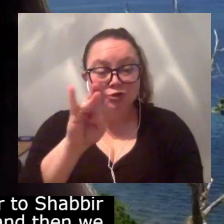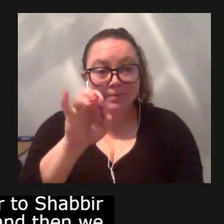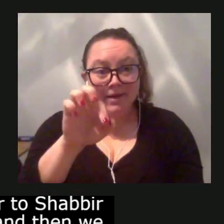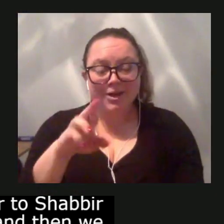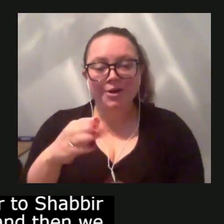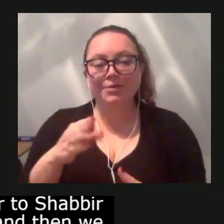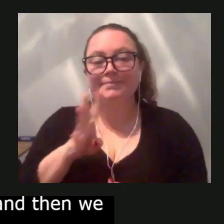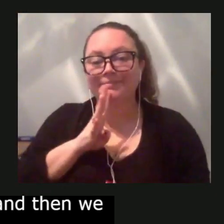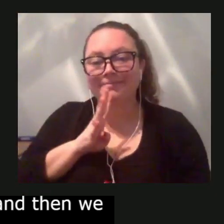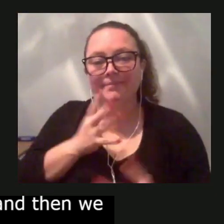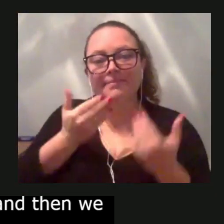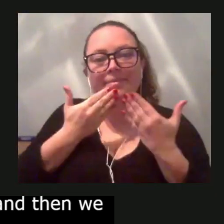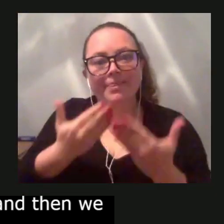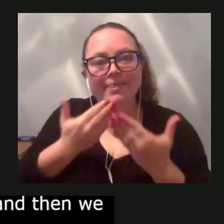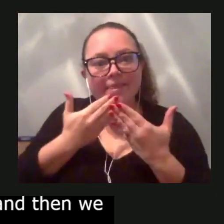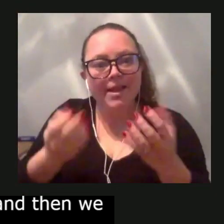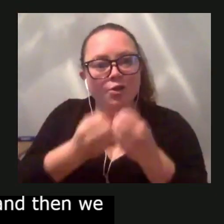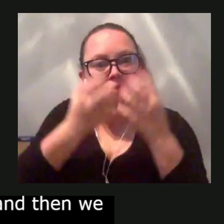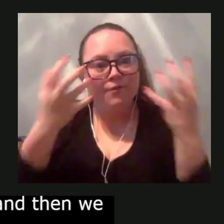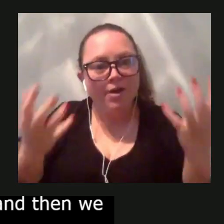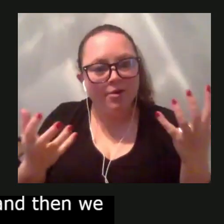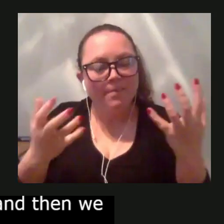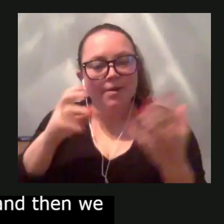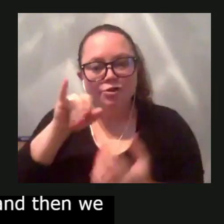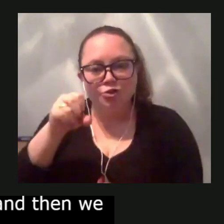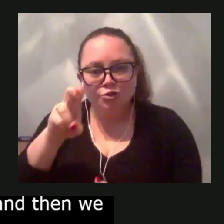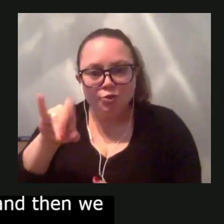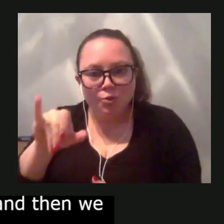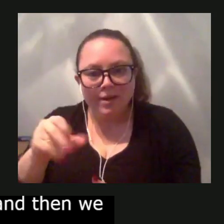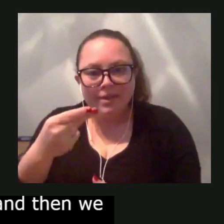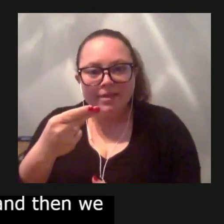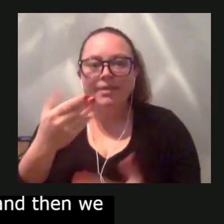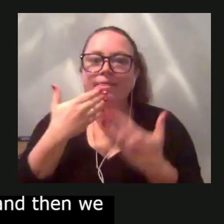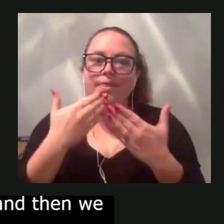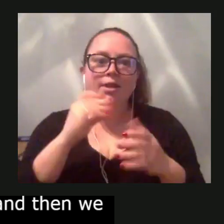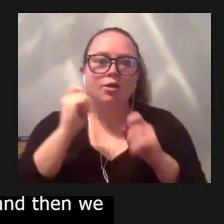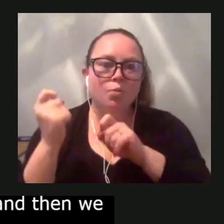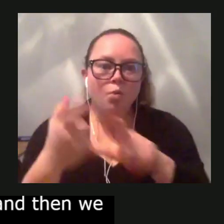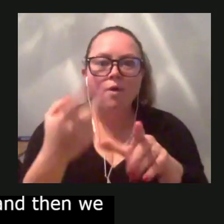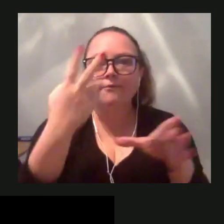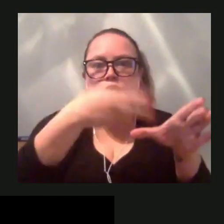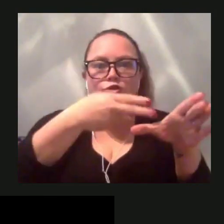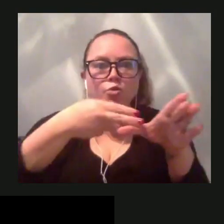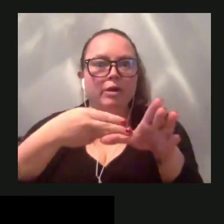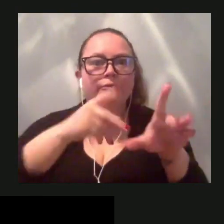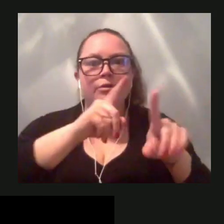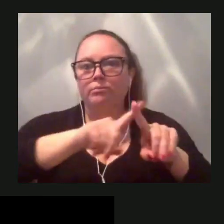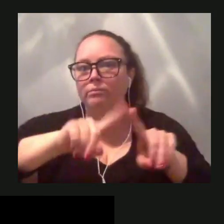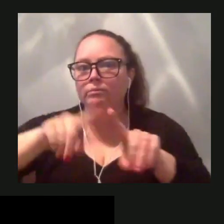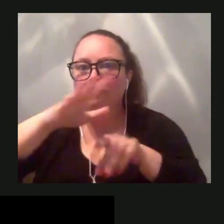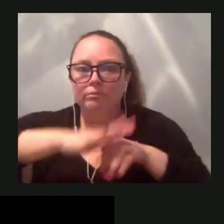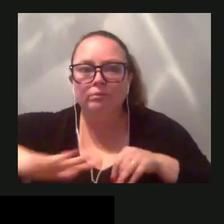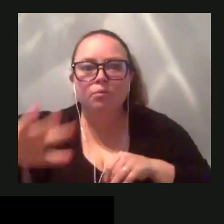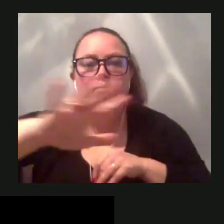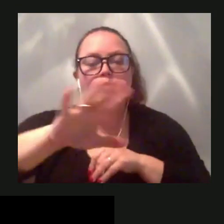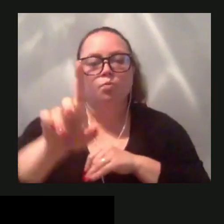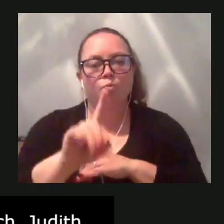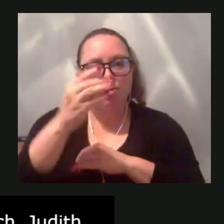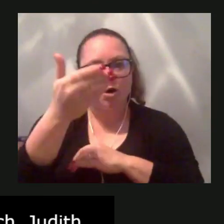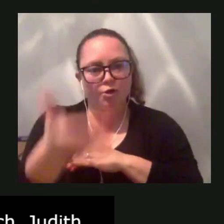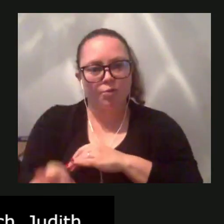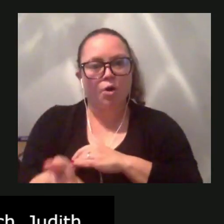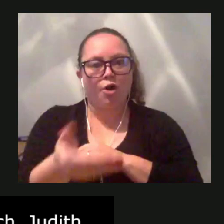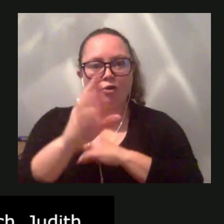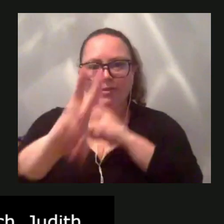Thank you very much, Judith. Thank you everyone for joining us from wherever you are in whatever part of the